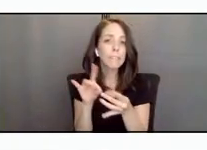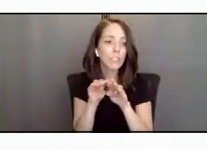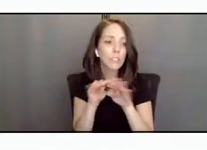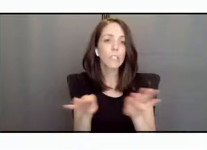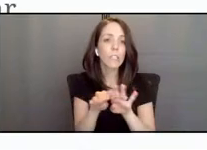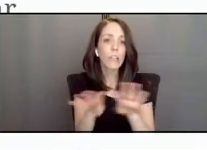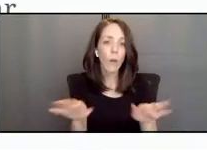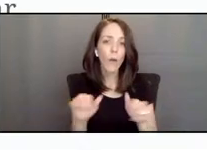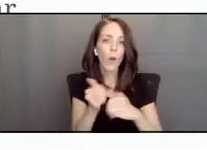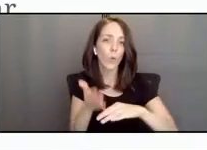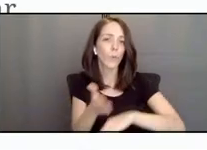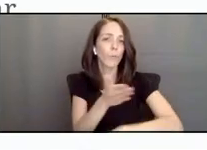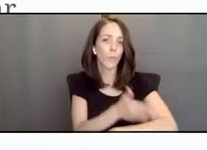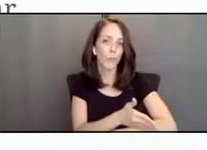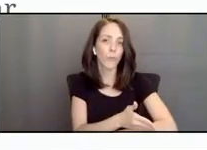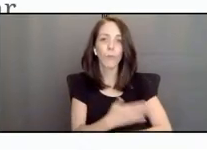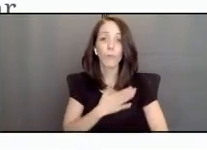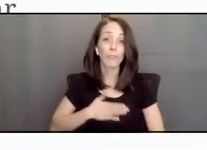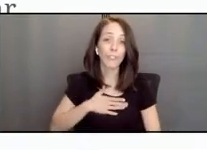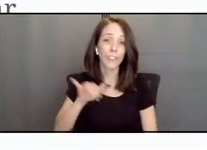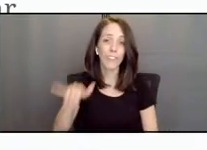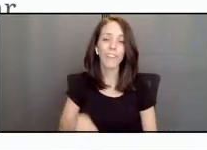slide.